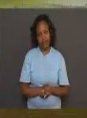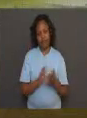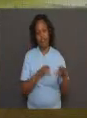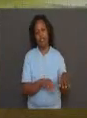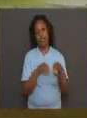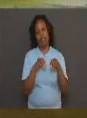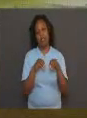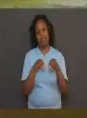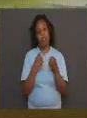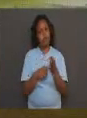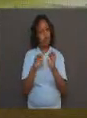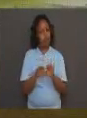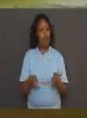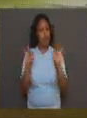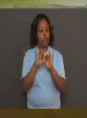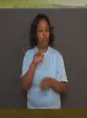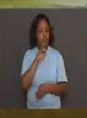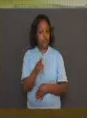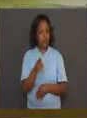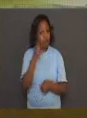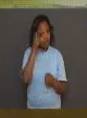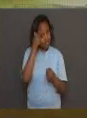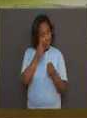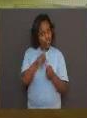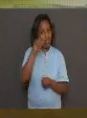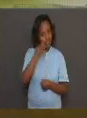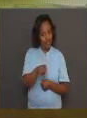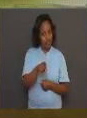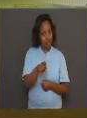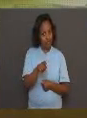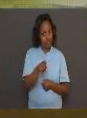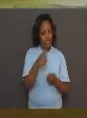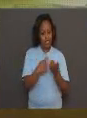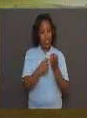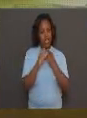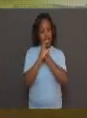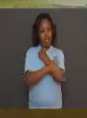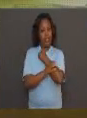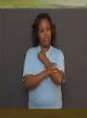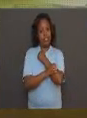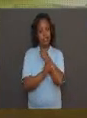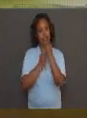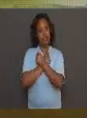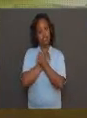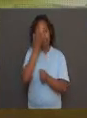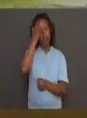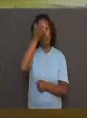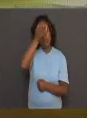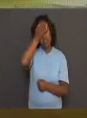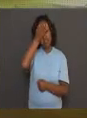Students, it is important to note that it is not patriotic to blindly